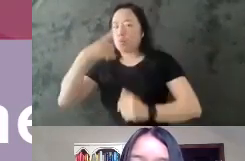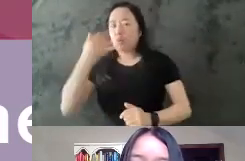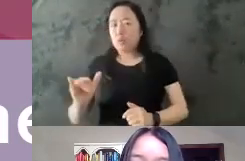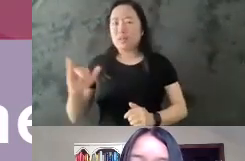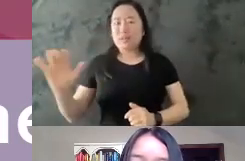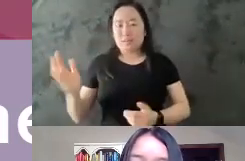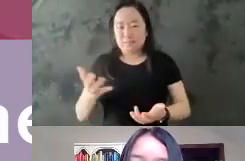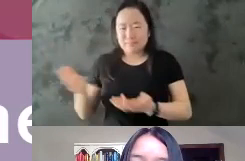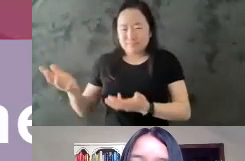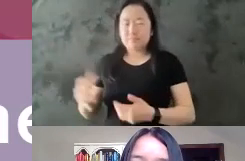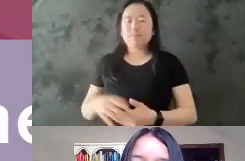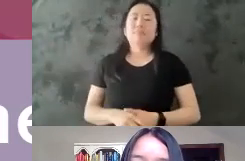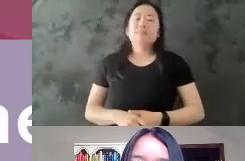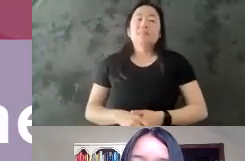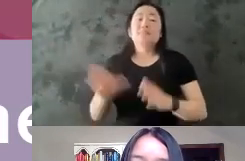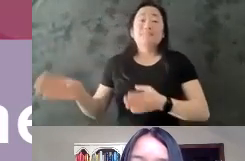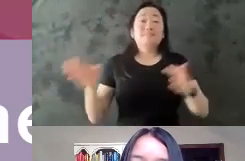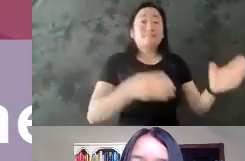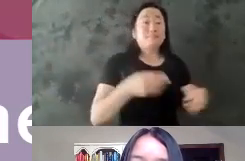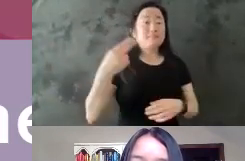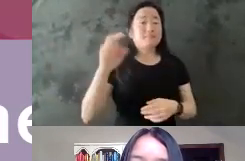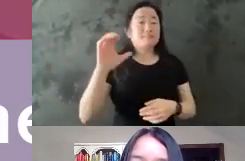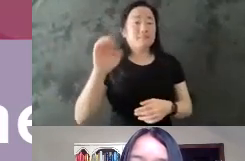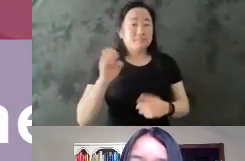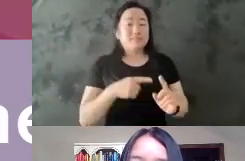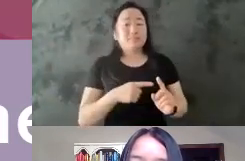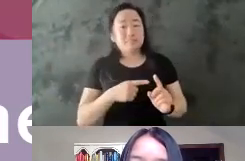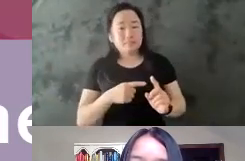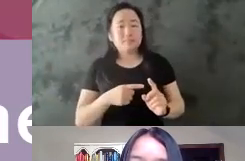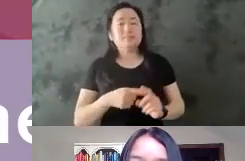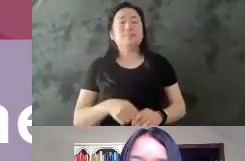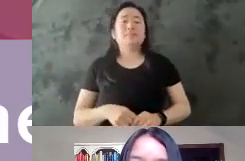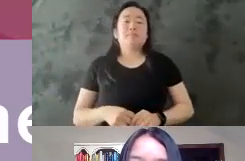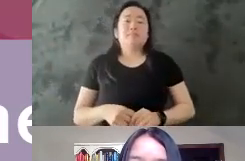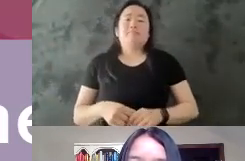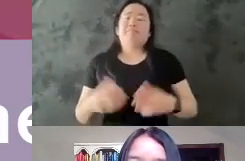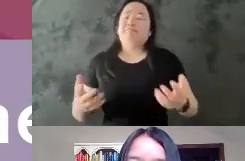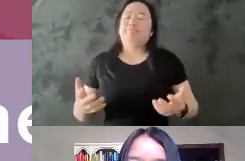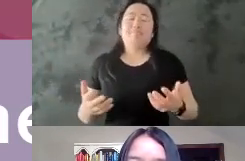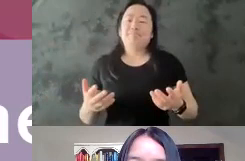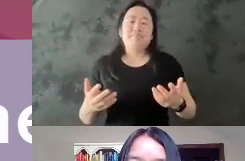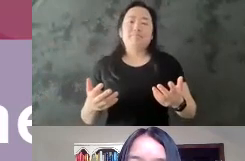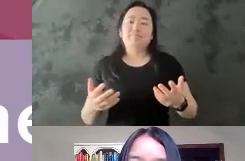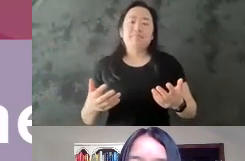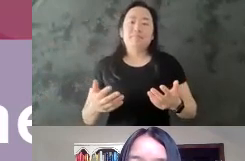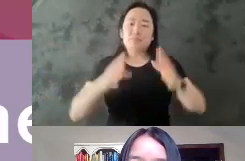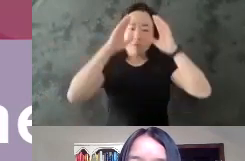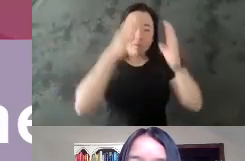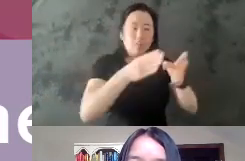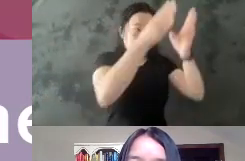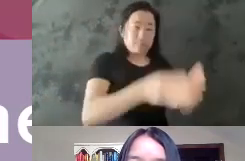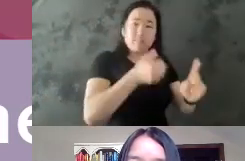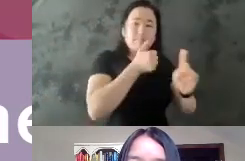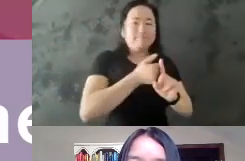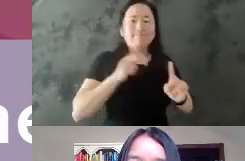life. Whereas when we think about healing-centered engagement, it's not a focus on the individual, it's actually